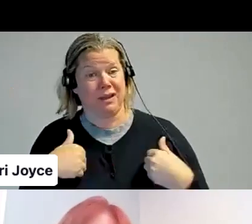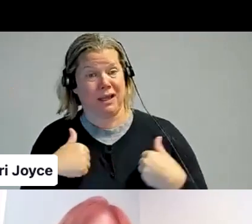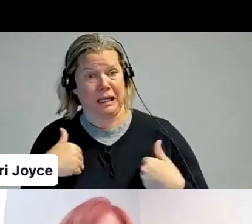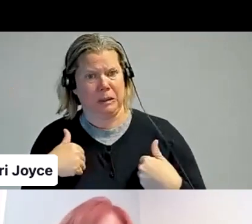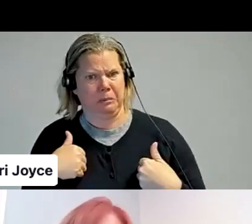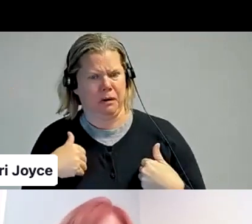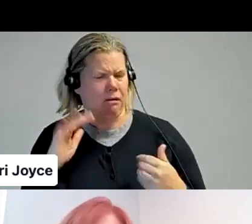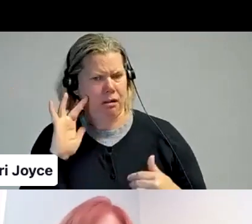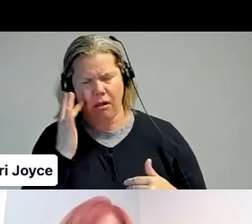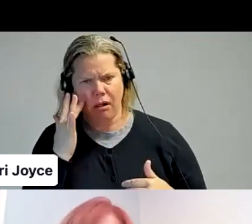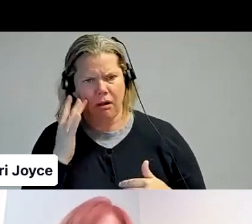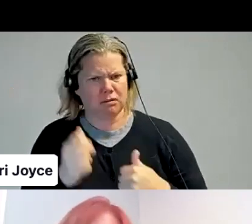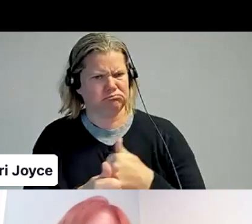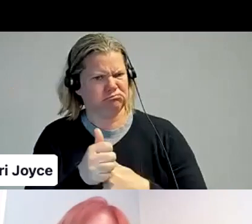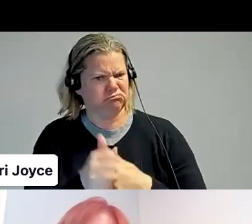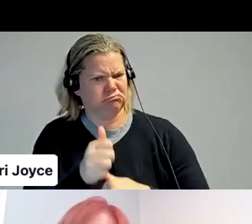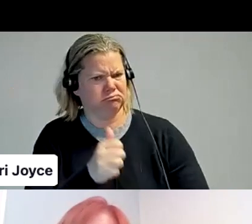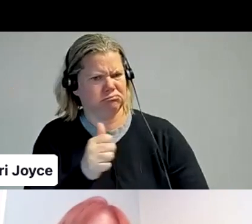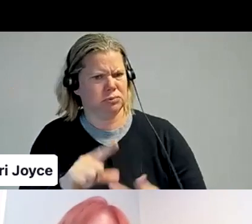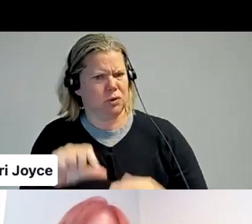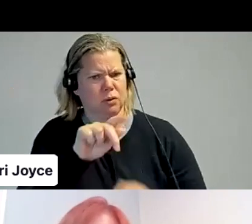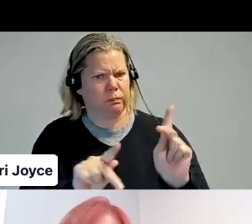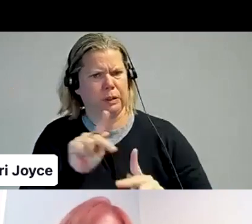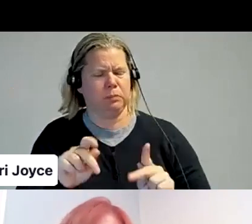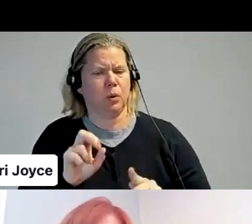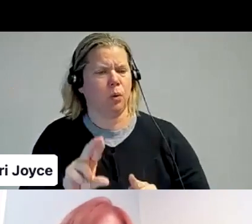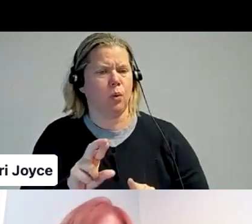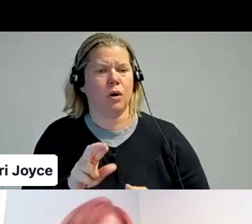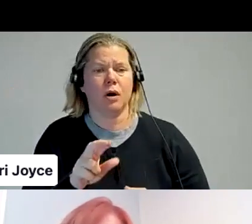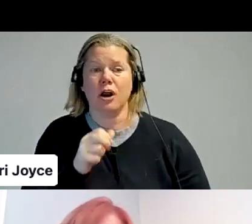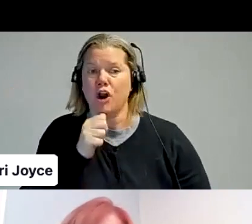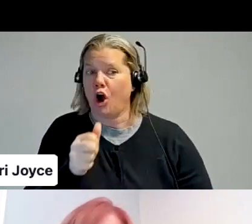being a nuisance or a danger to others, or if the animal is being mistreated.